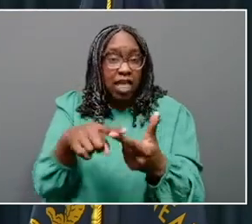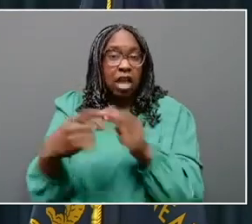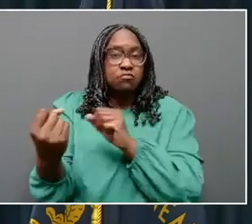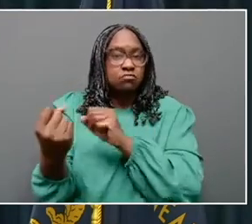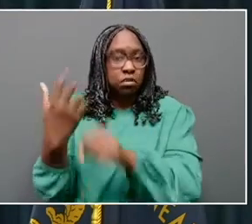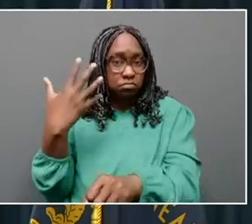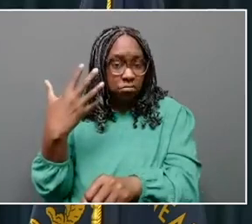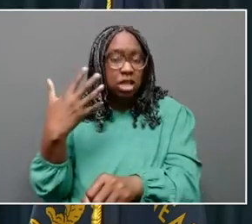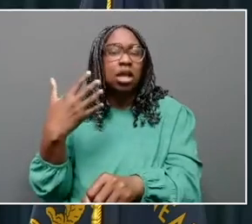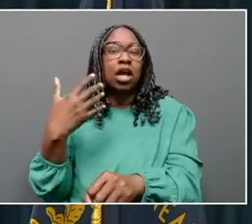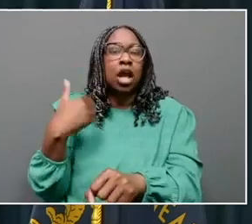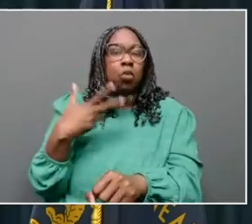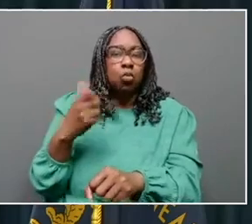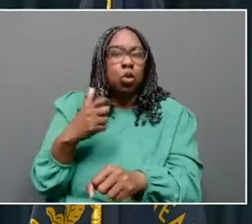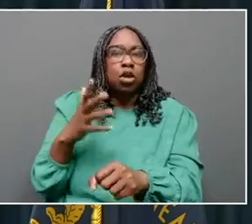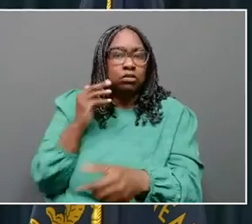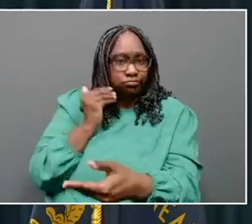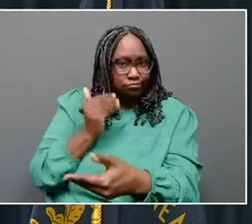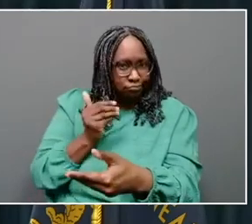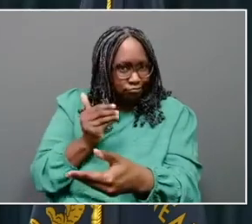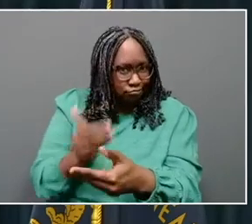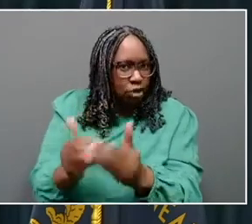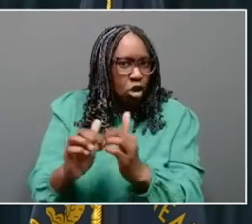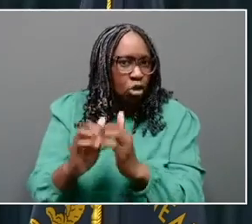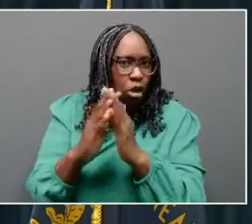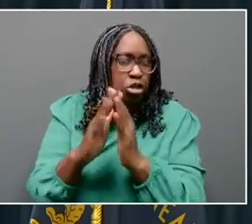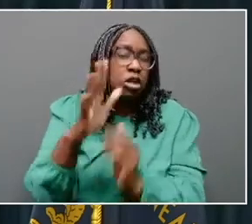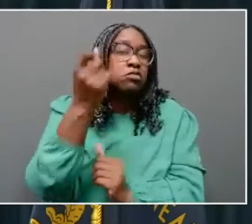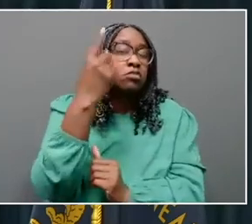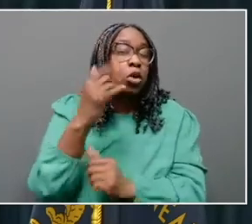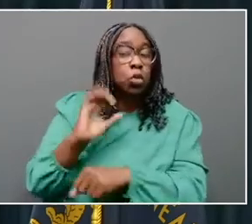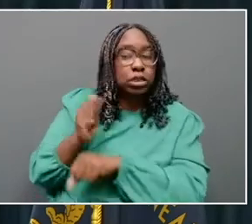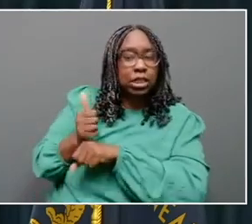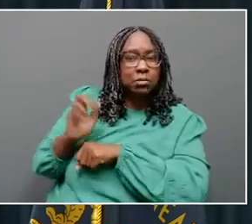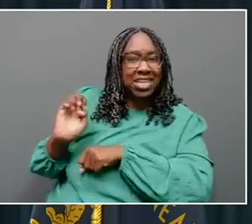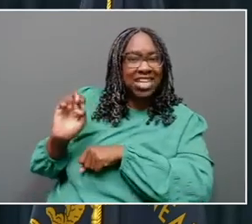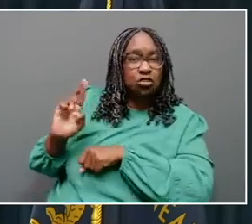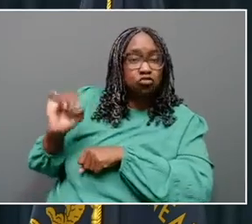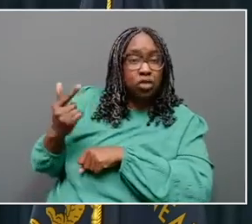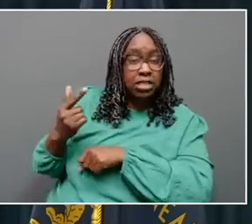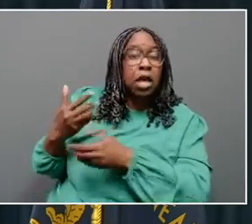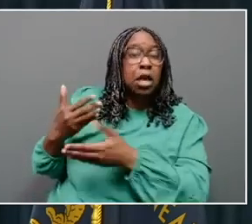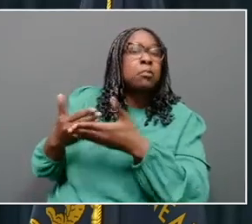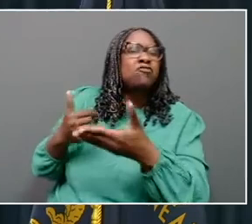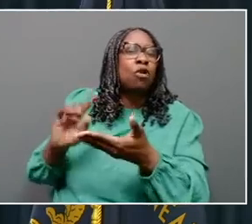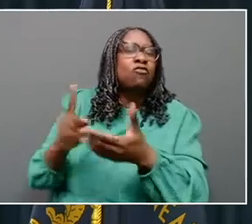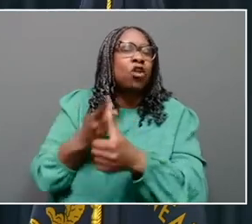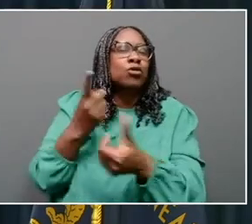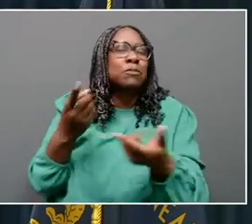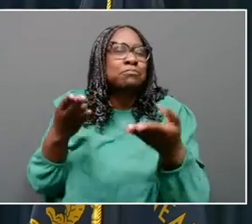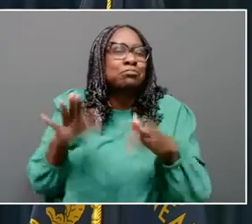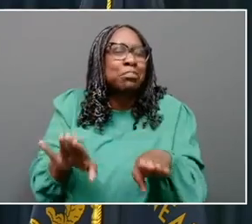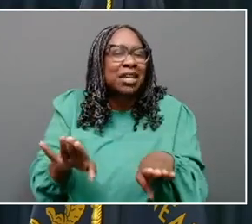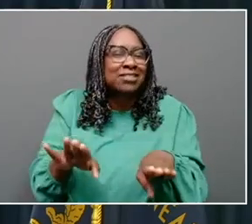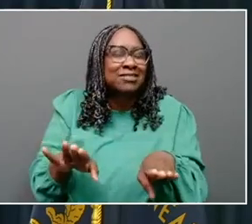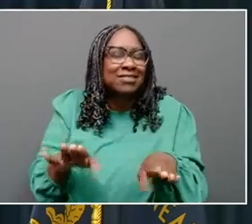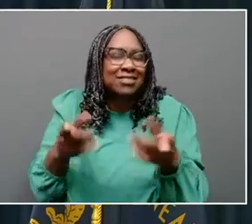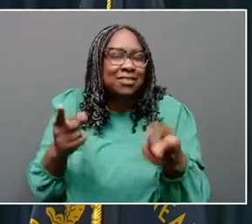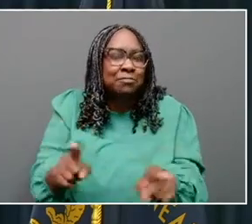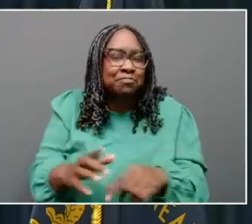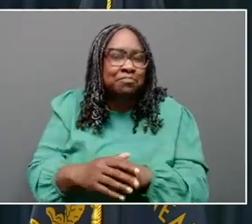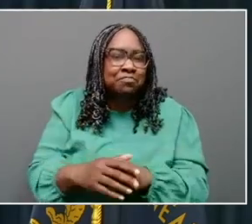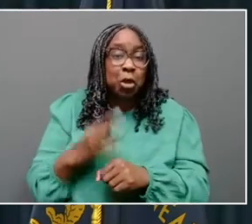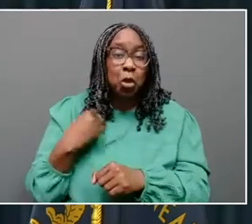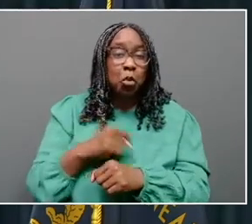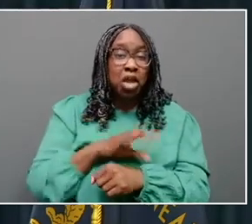to launch. You want the e-regs in place before that first bet is made. We are active in every part of this.